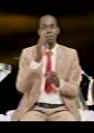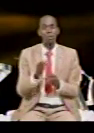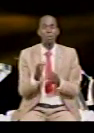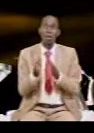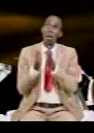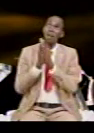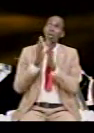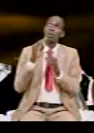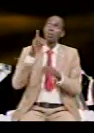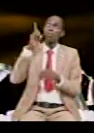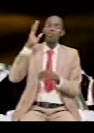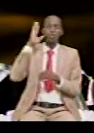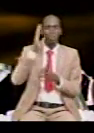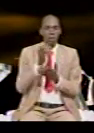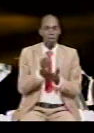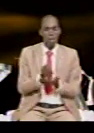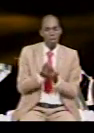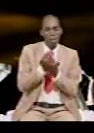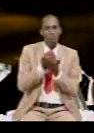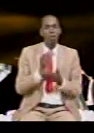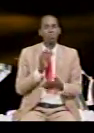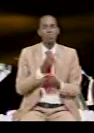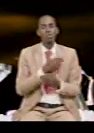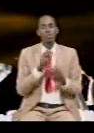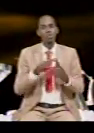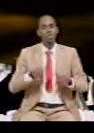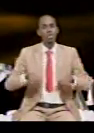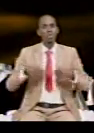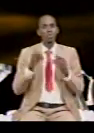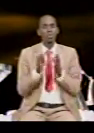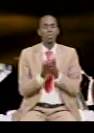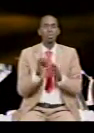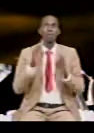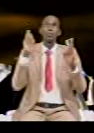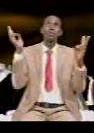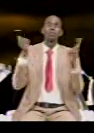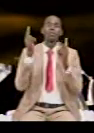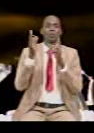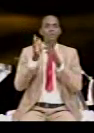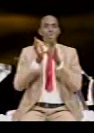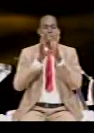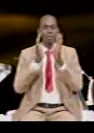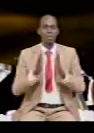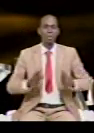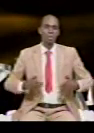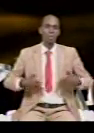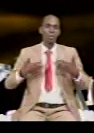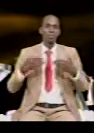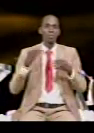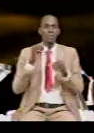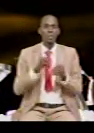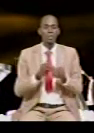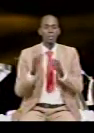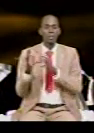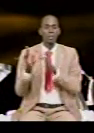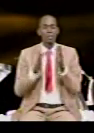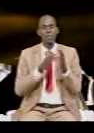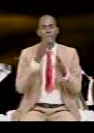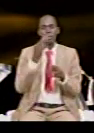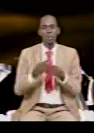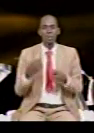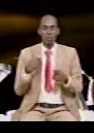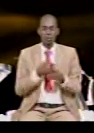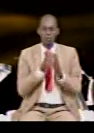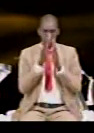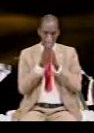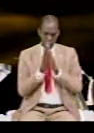he will help us to live that victorious Christian life. In Jesus' name we